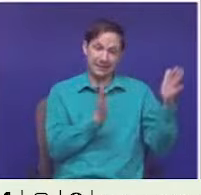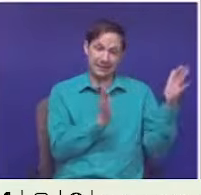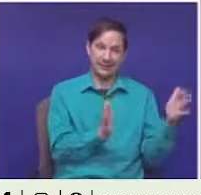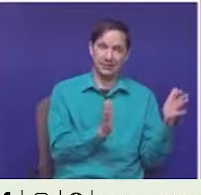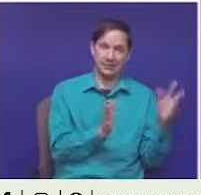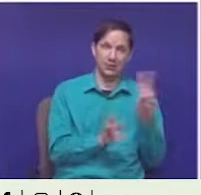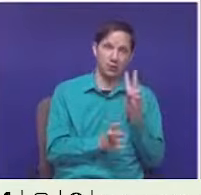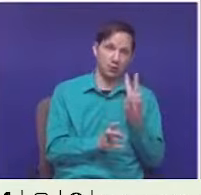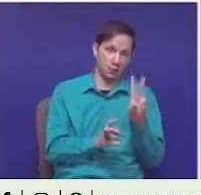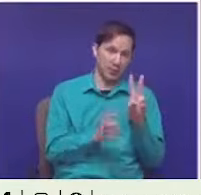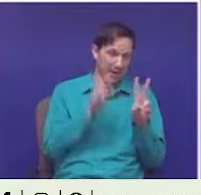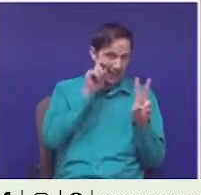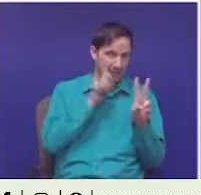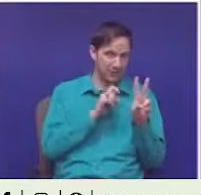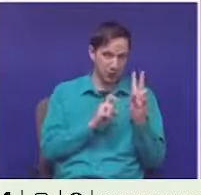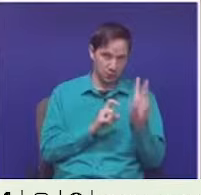development,